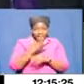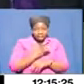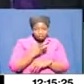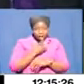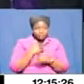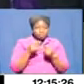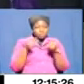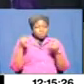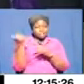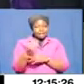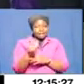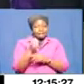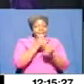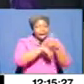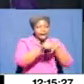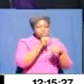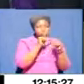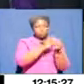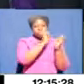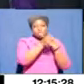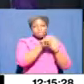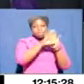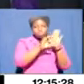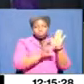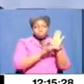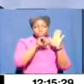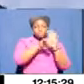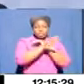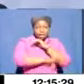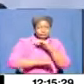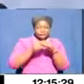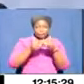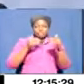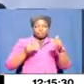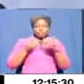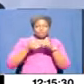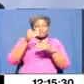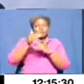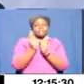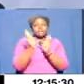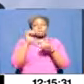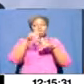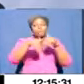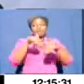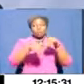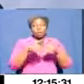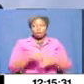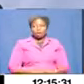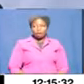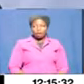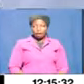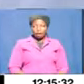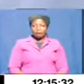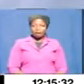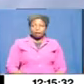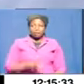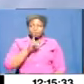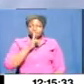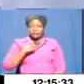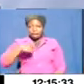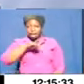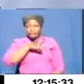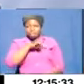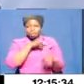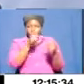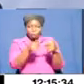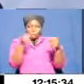kufanyia marekebisho katiba ya nchi hii kabla uchaguzi mkuu ujao. So we do not object to the appeal.